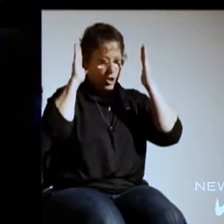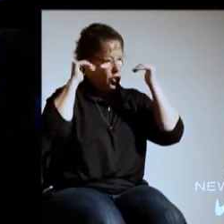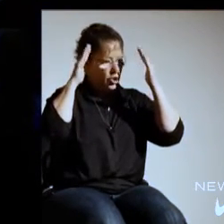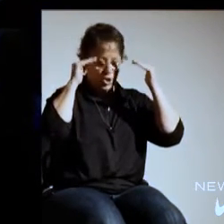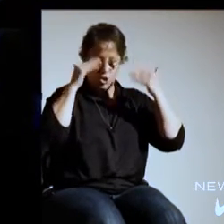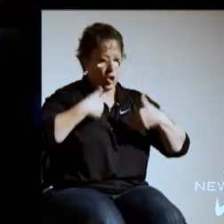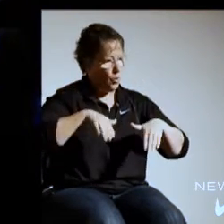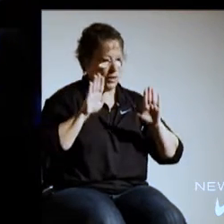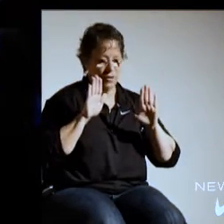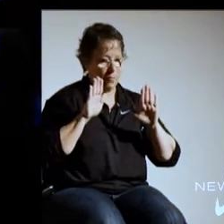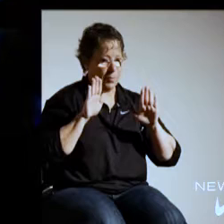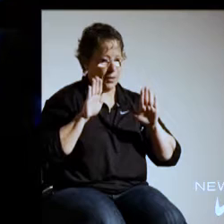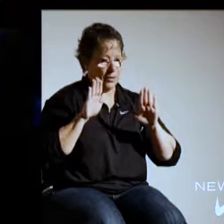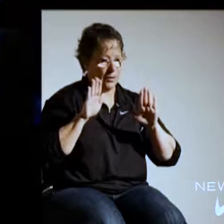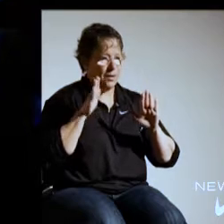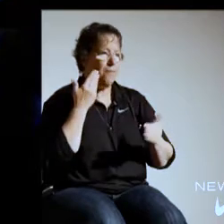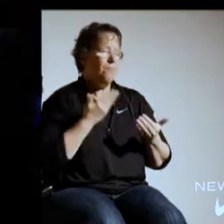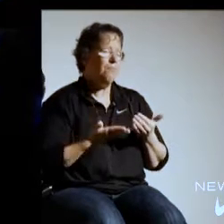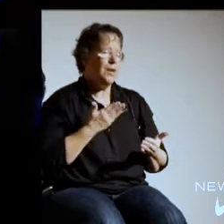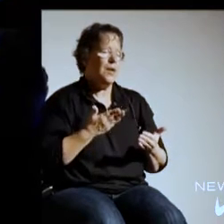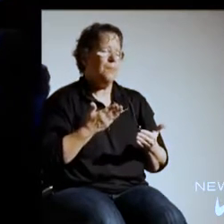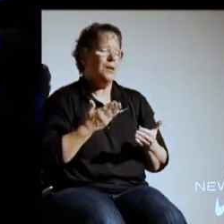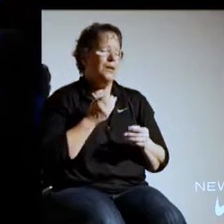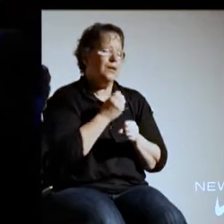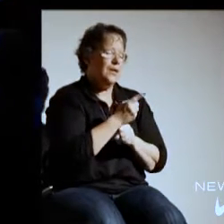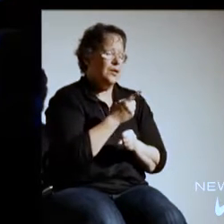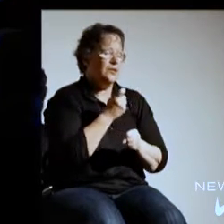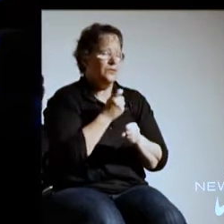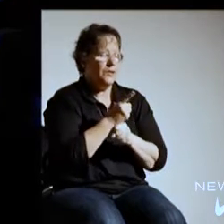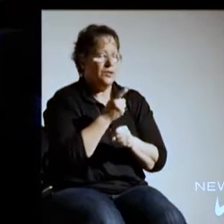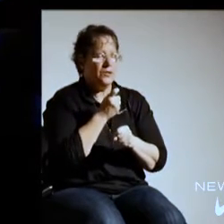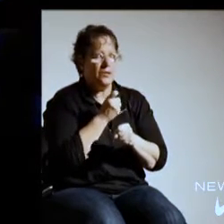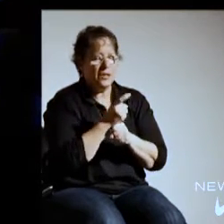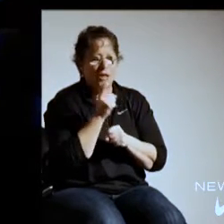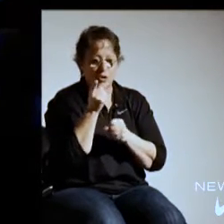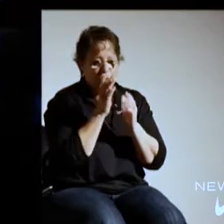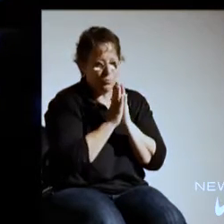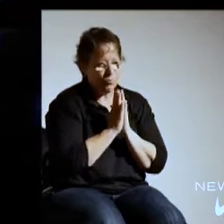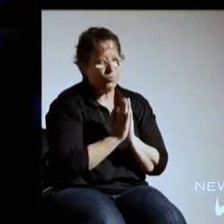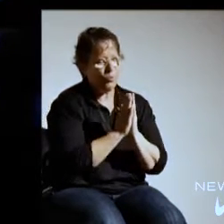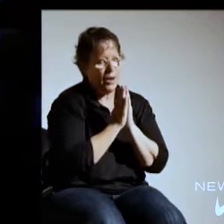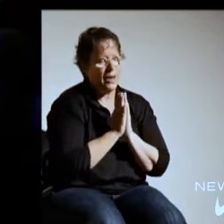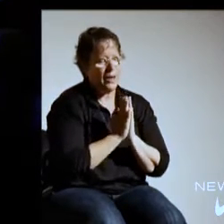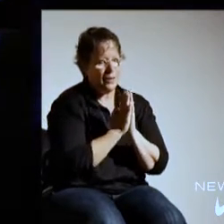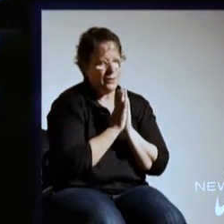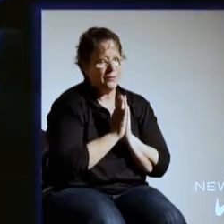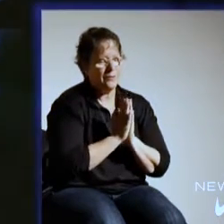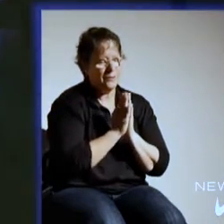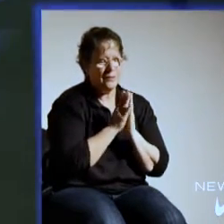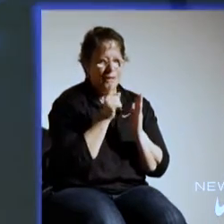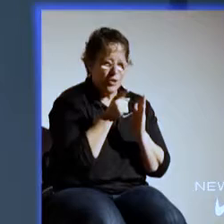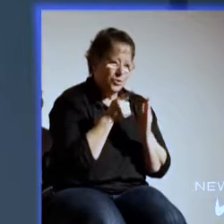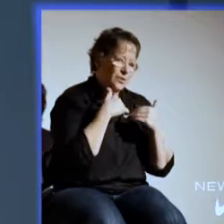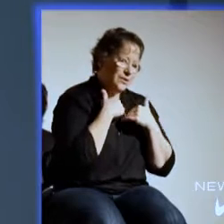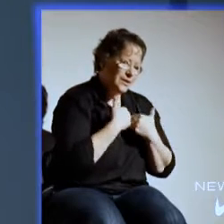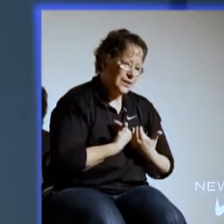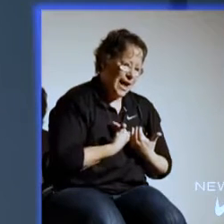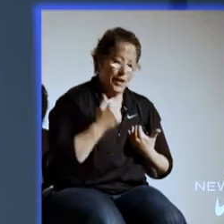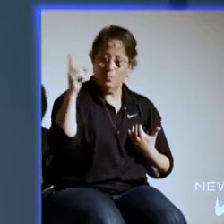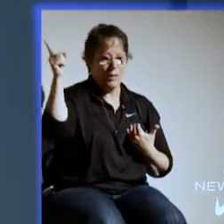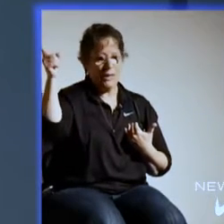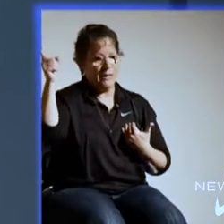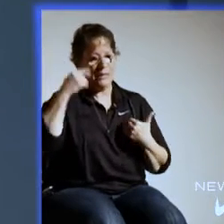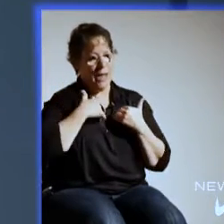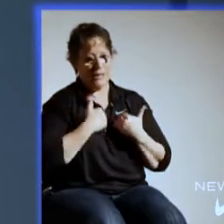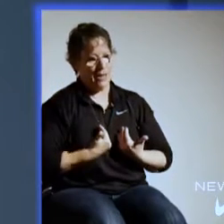out by years of praying for them, but God is not worn out. He's got